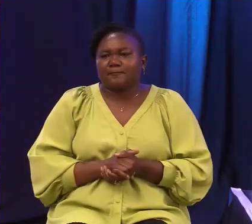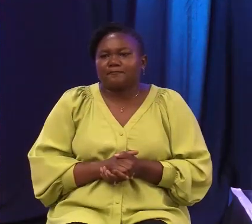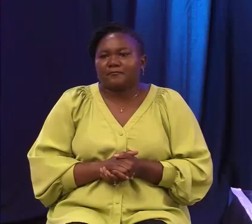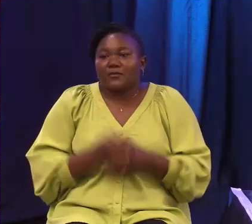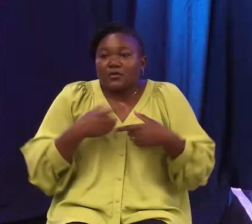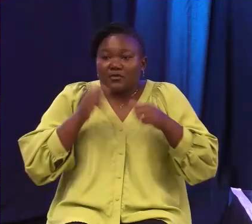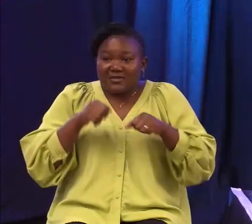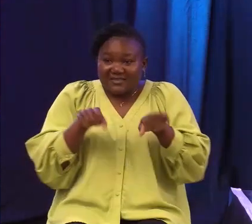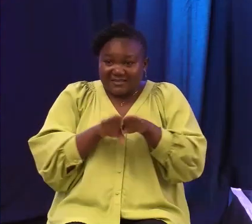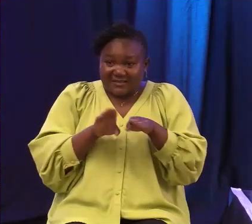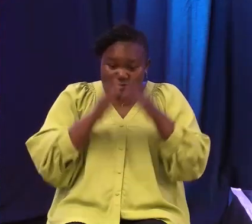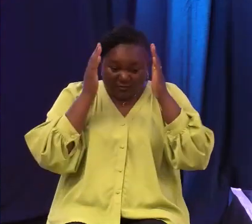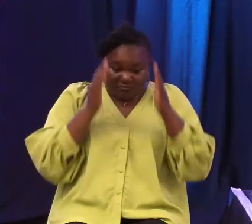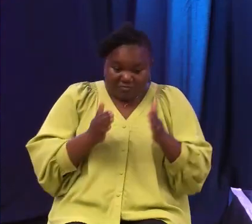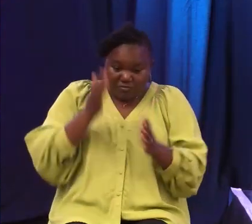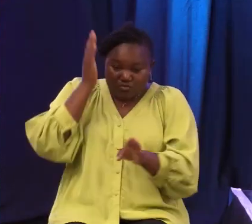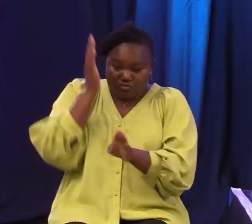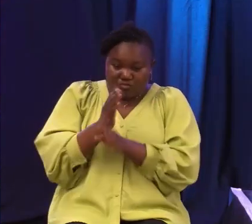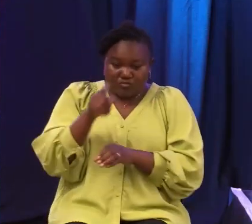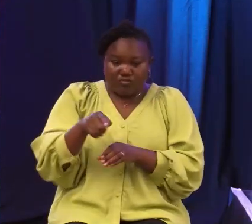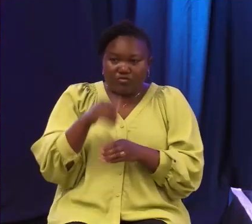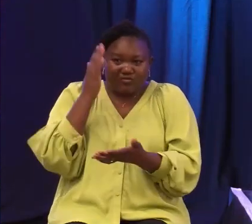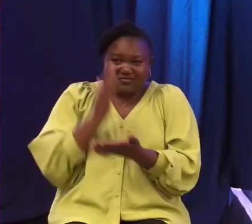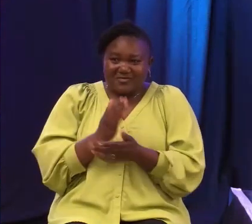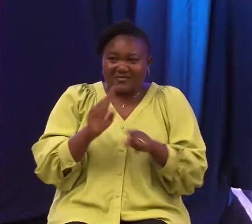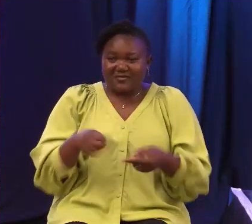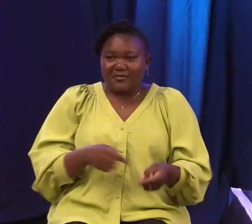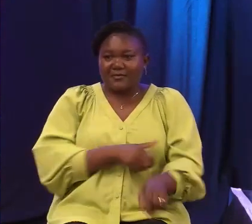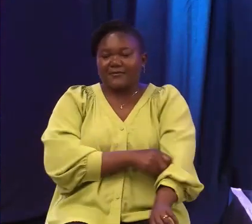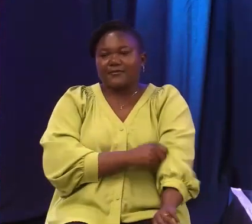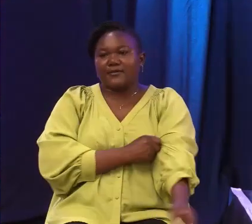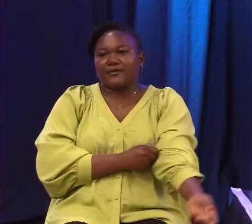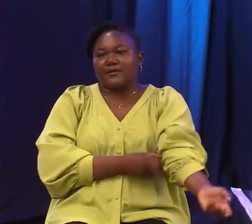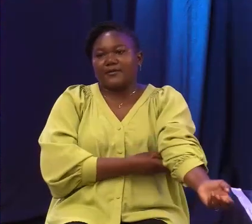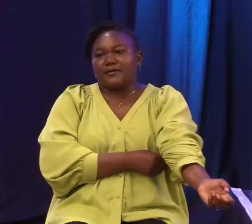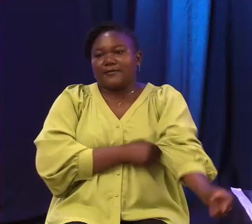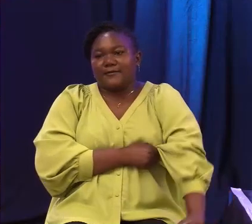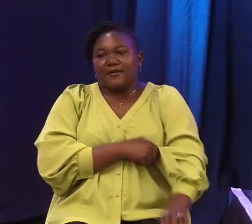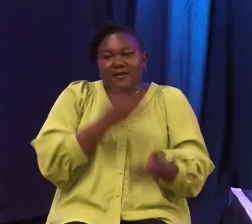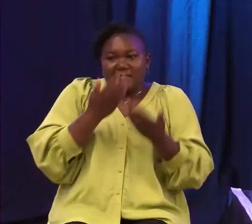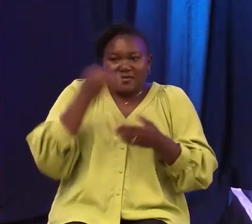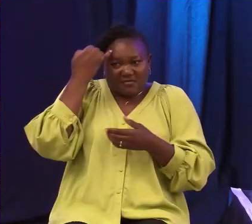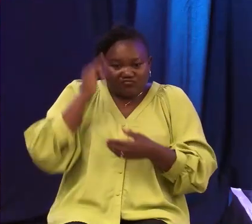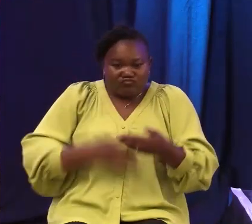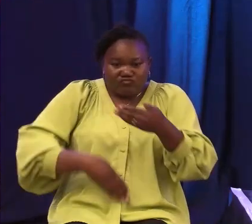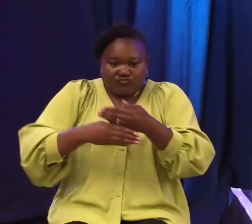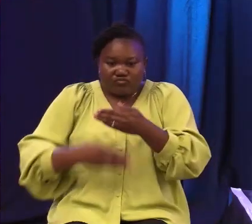dive to the ground or do a reality check and comment on each right